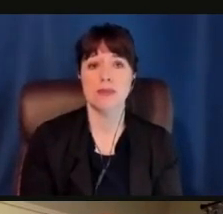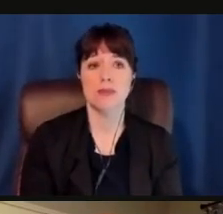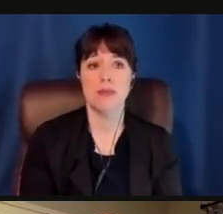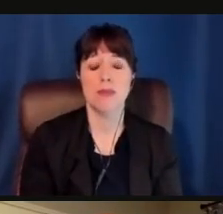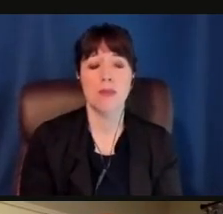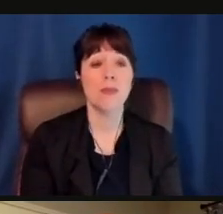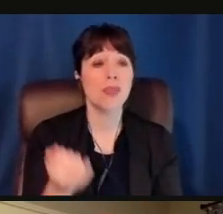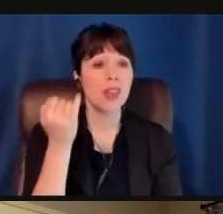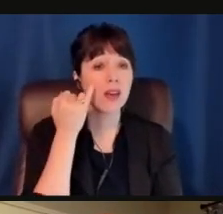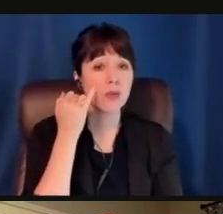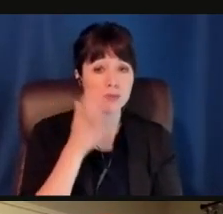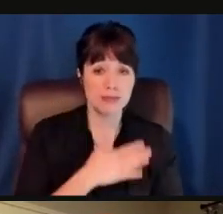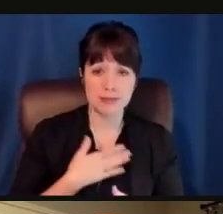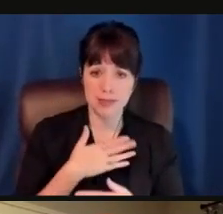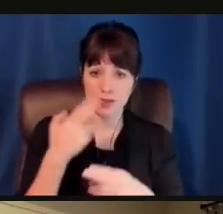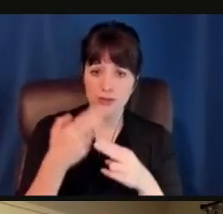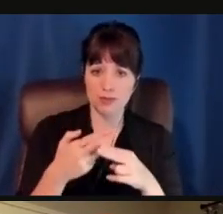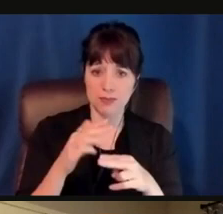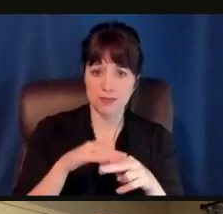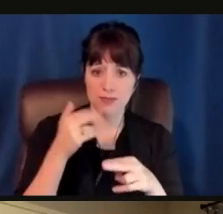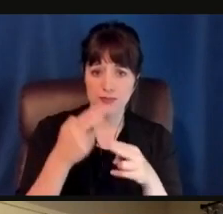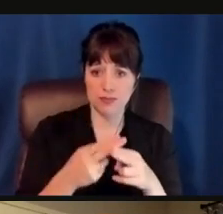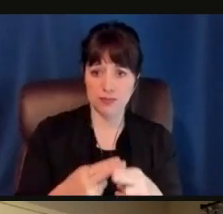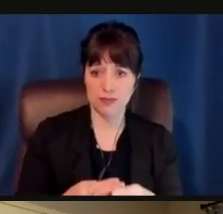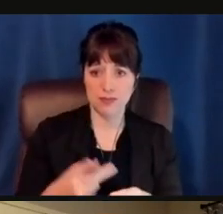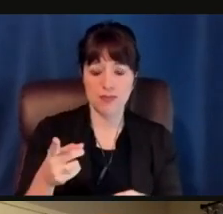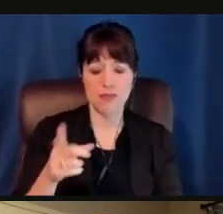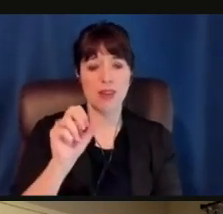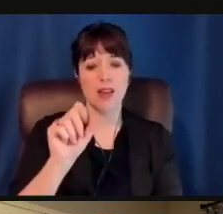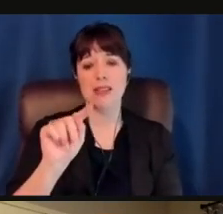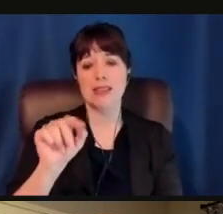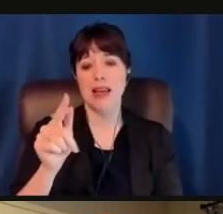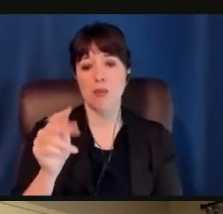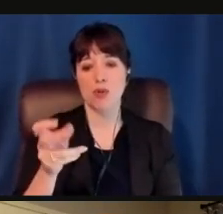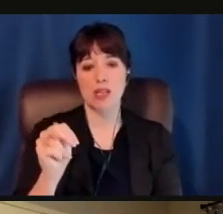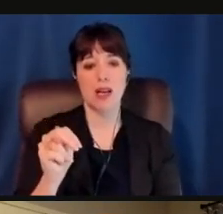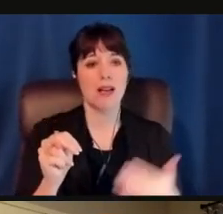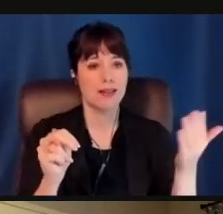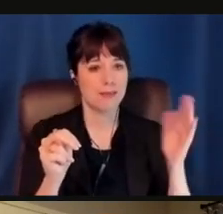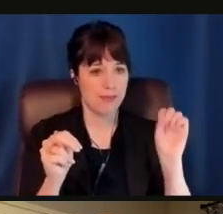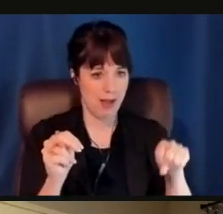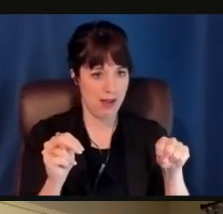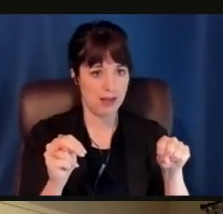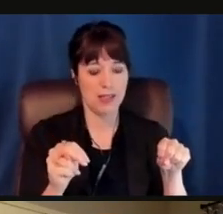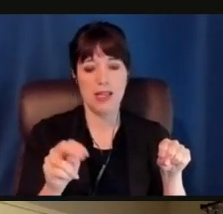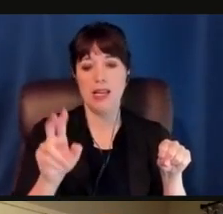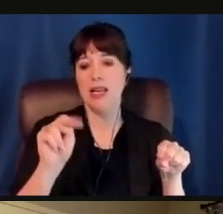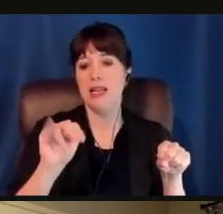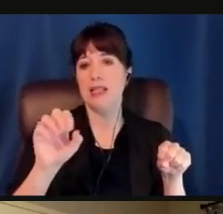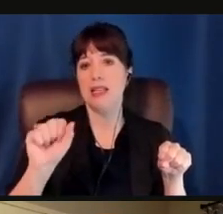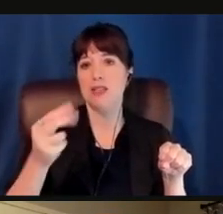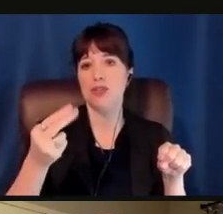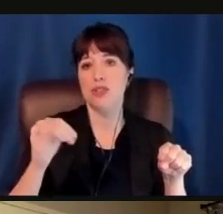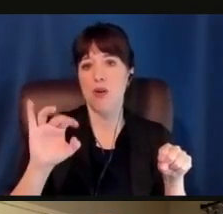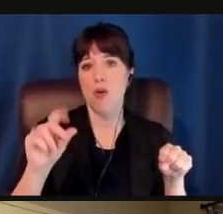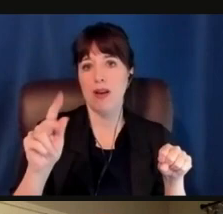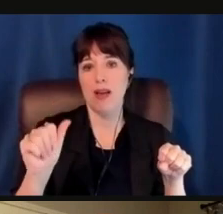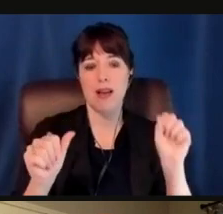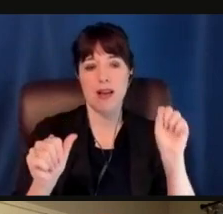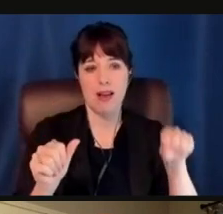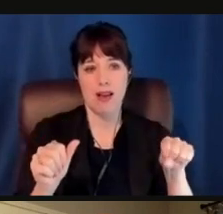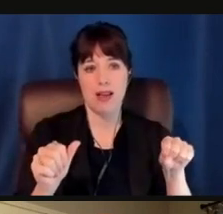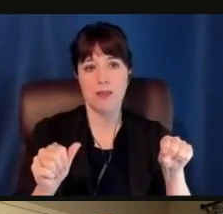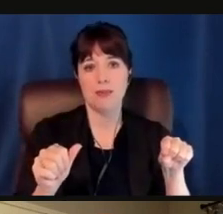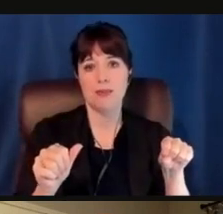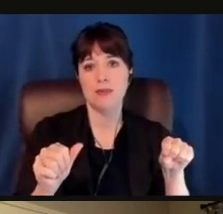If the recorder will please call the roll. Board Member Stapleton. Aye. Board Member Nishioka. Aye.